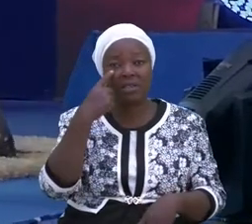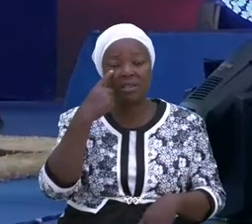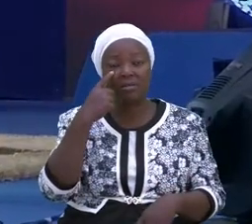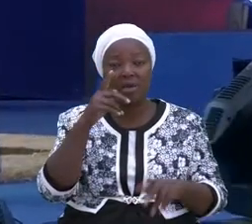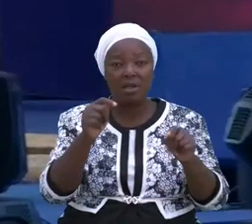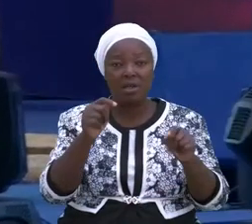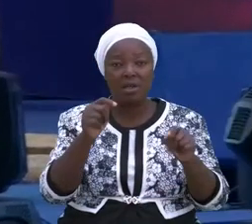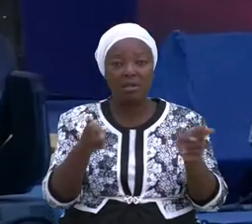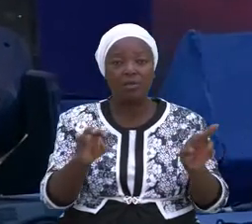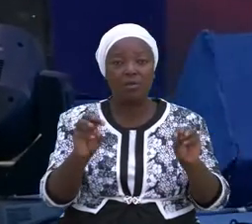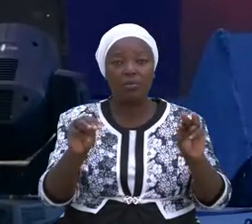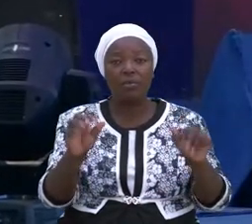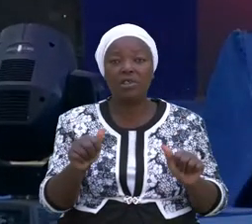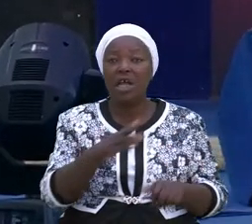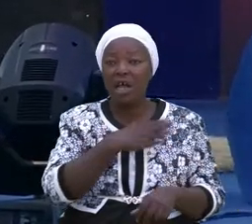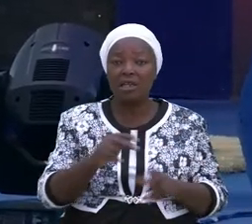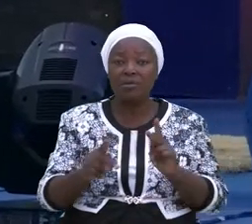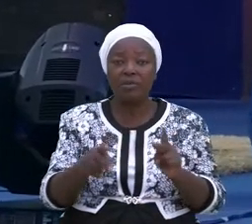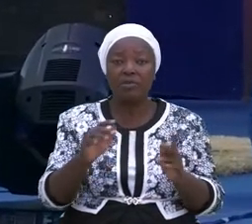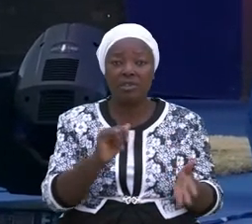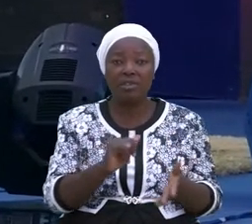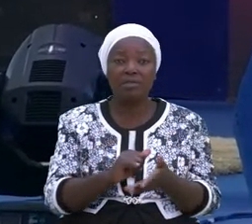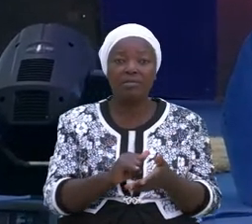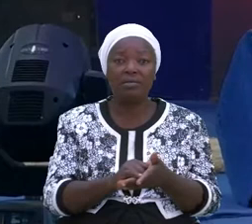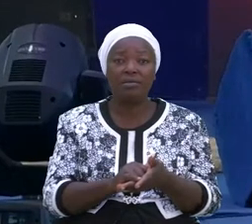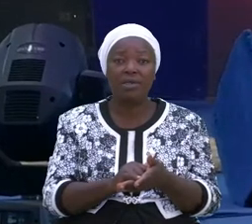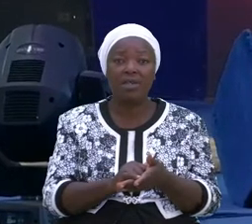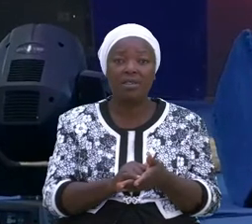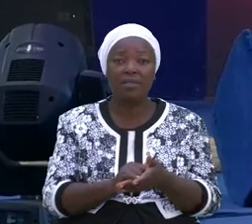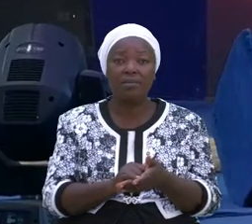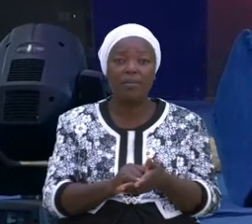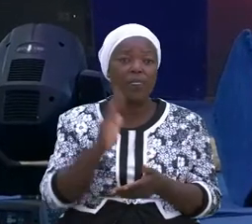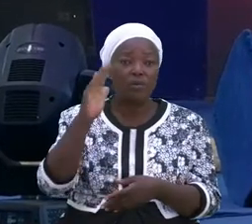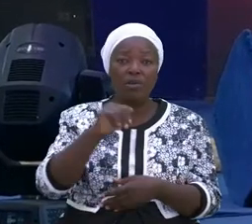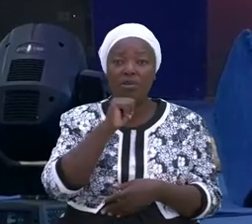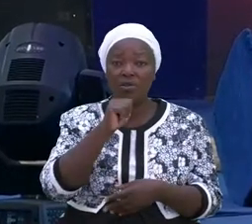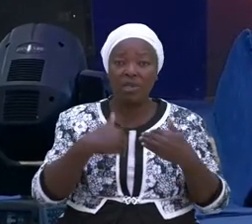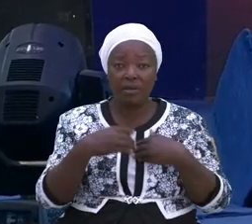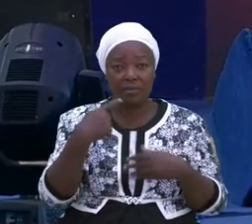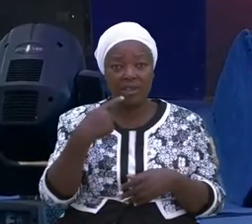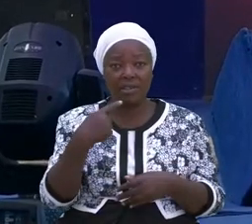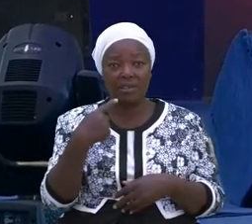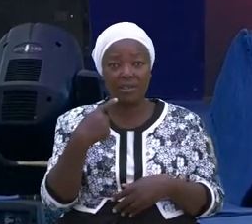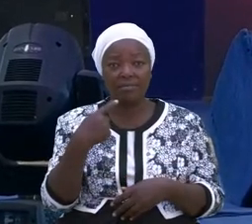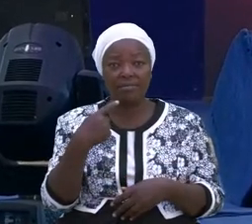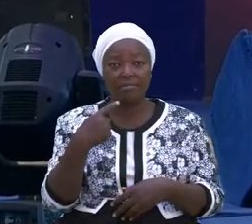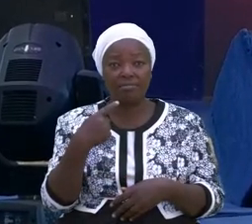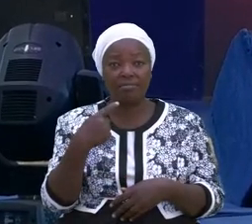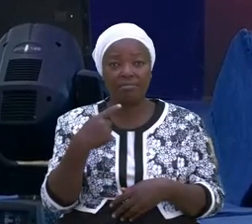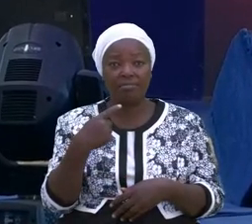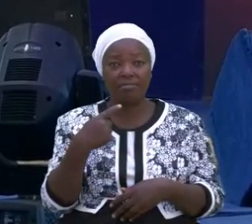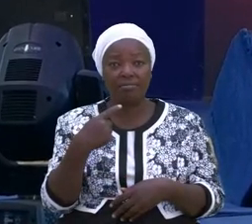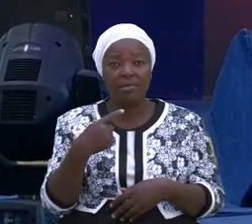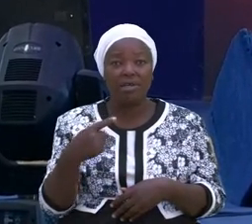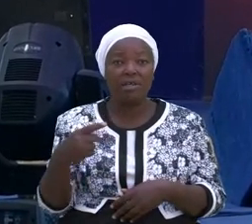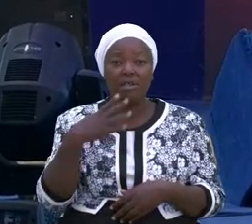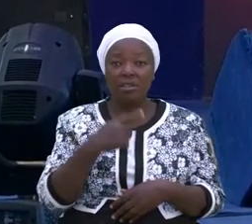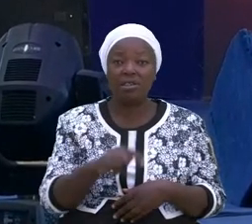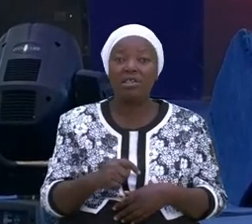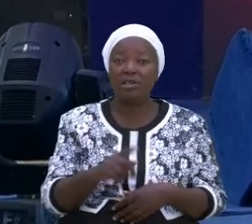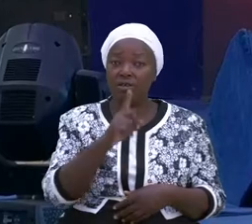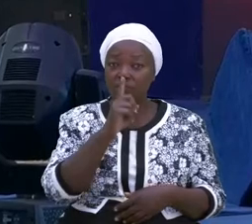Thomas and the people that will not accept the validity of the word,